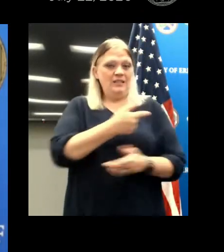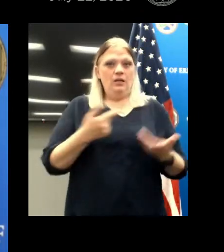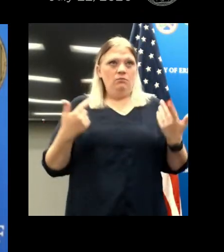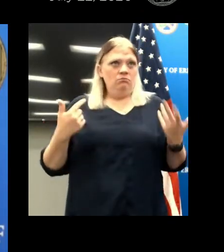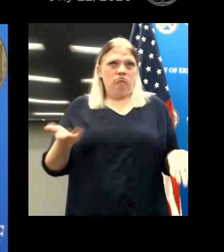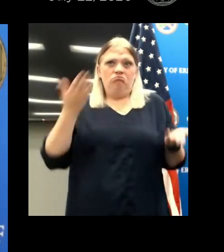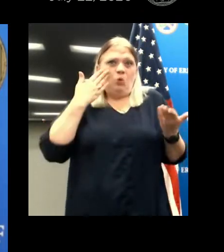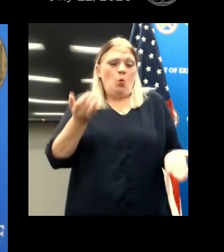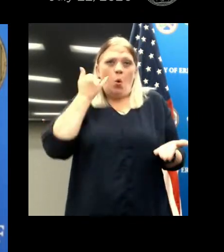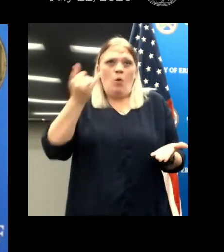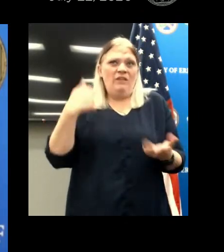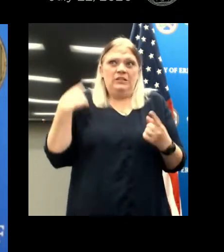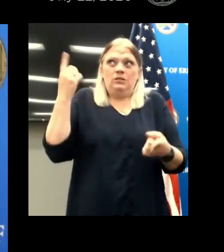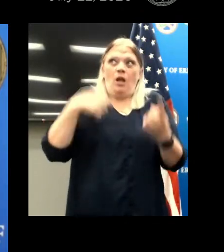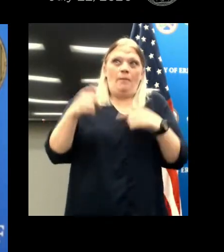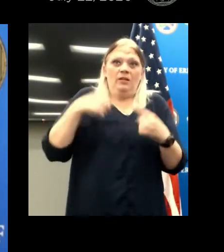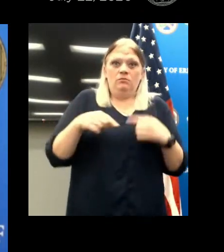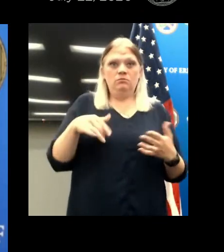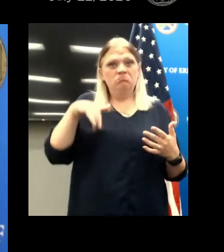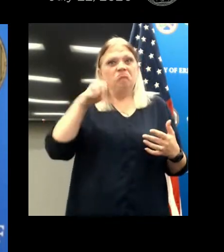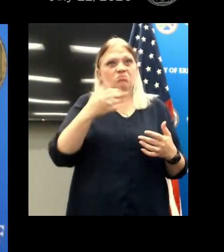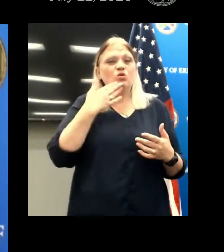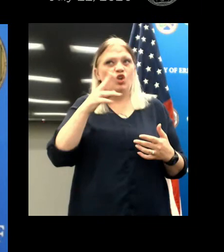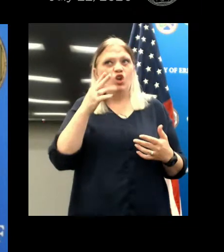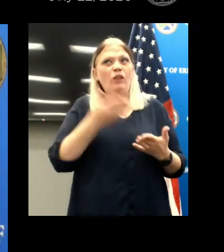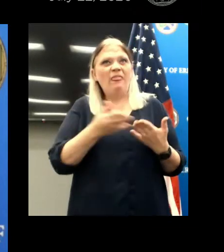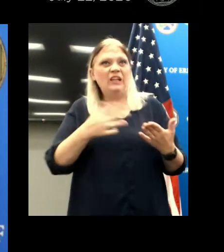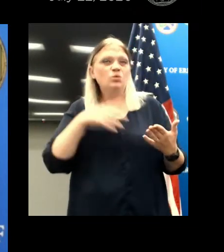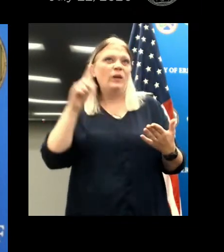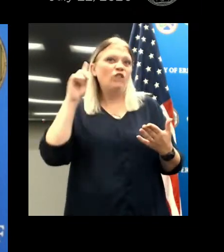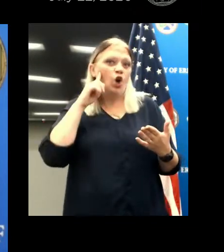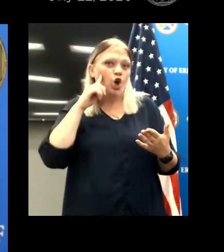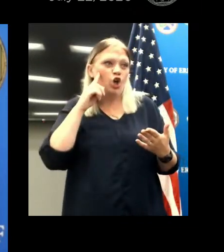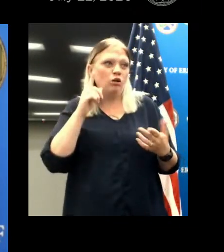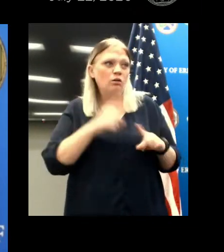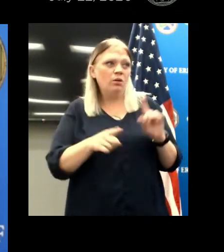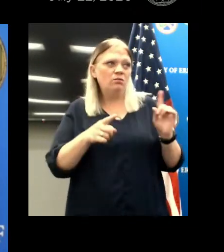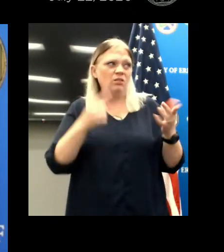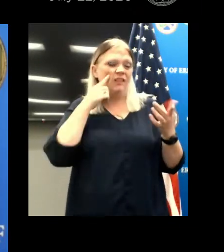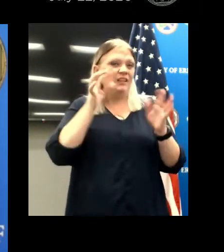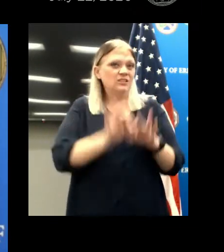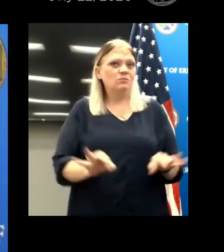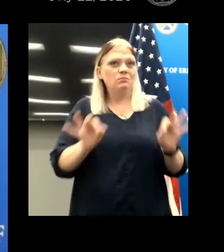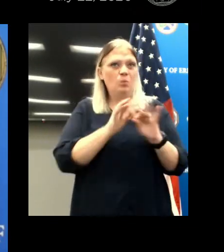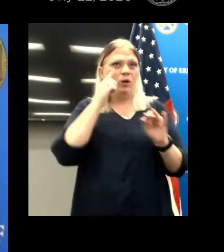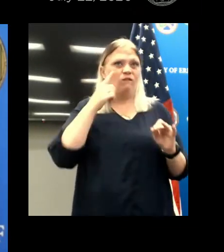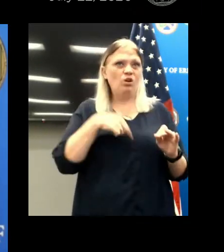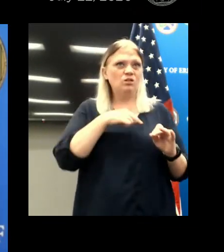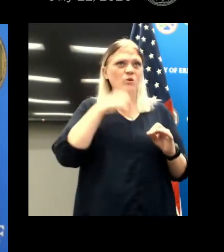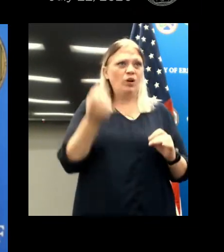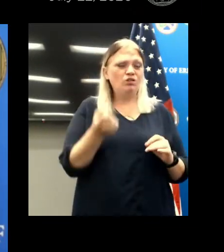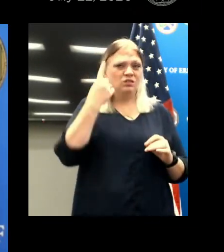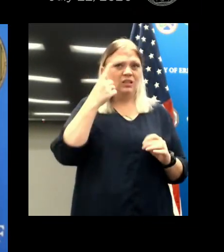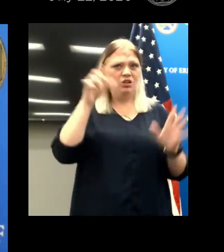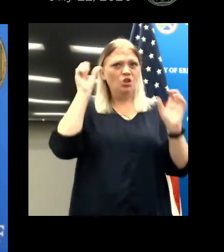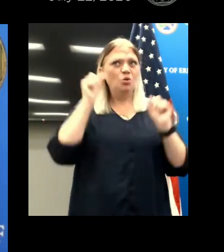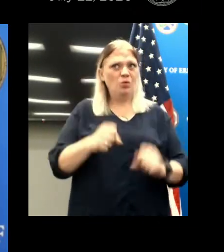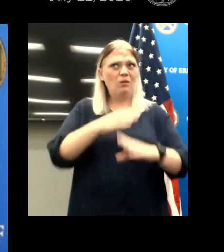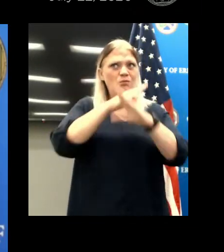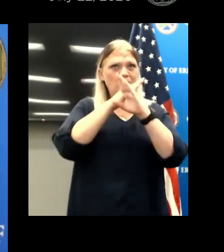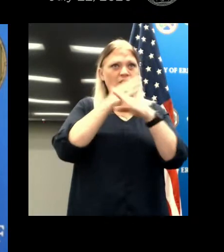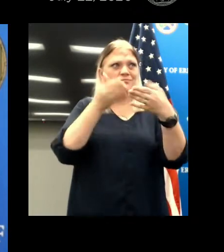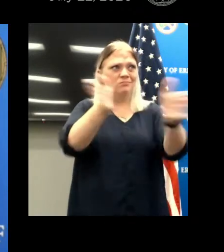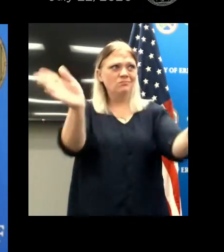the vaccine's coming. There's been some good things that are coming up that we've heard about the vaccine, but I think it's important for us to understand that you can protect the